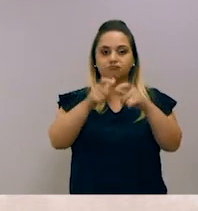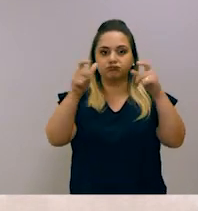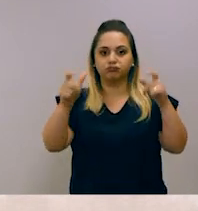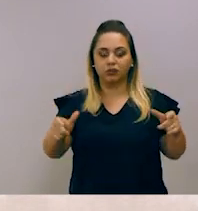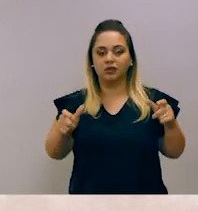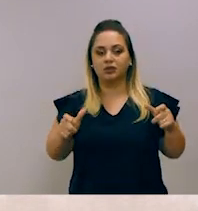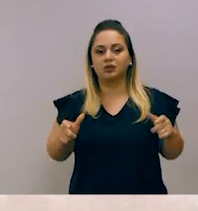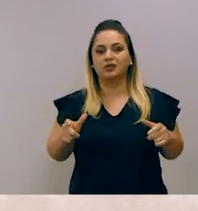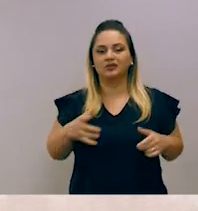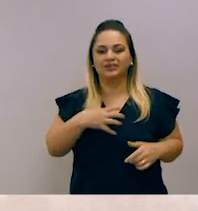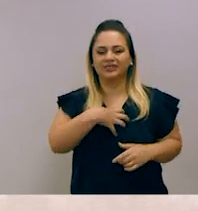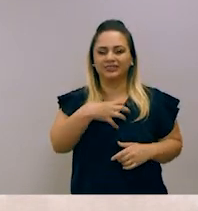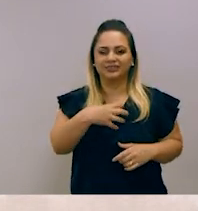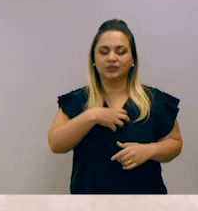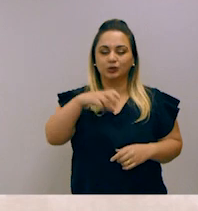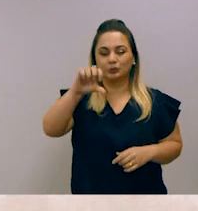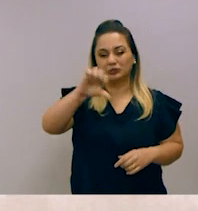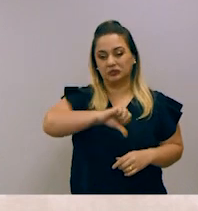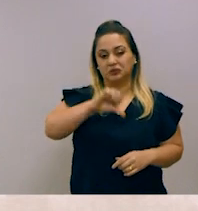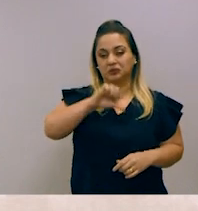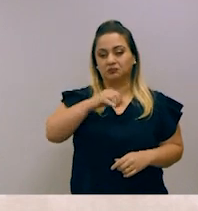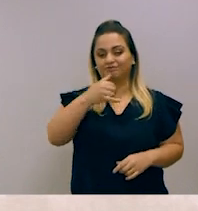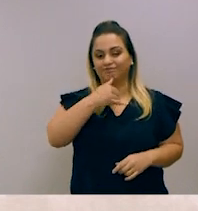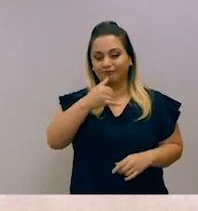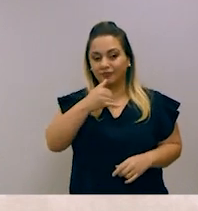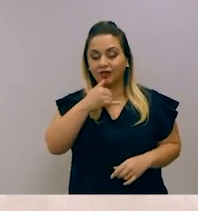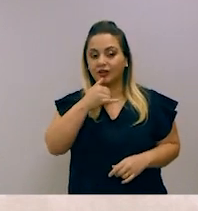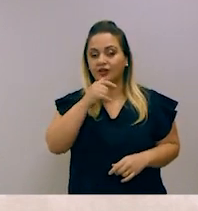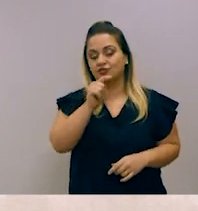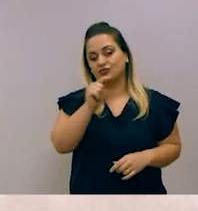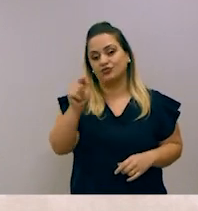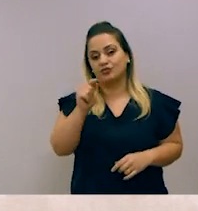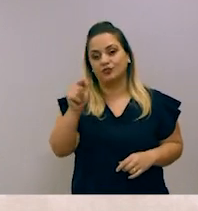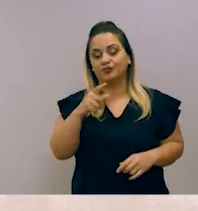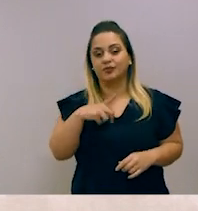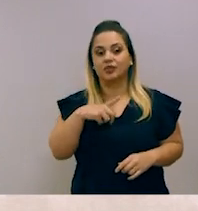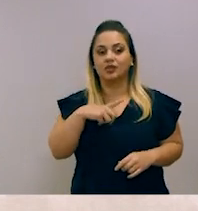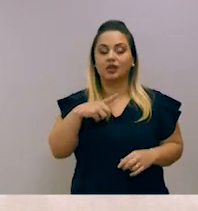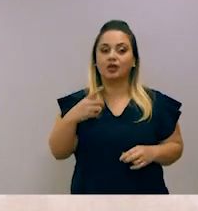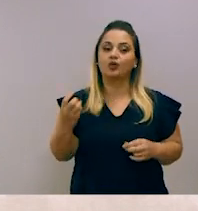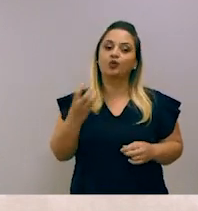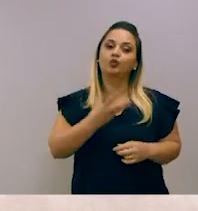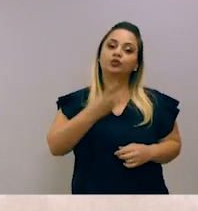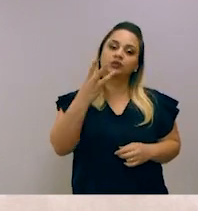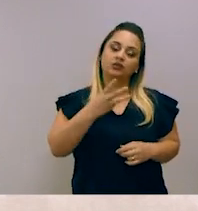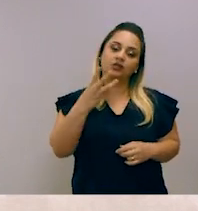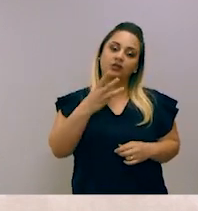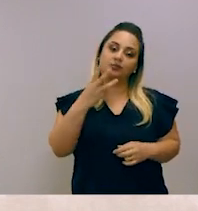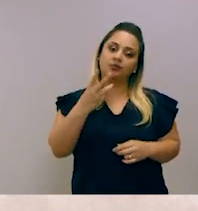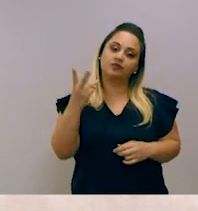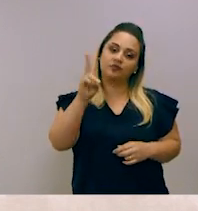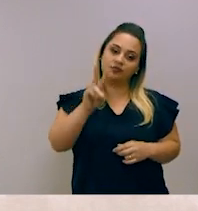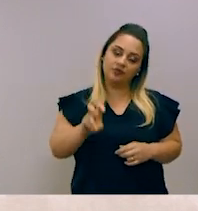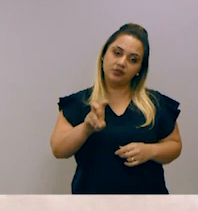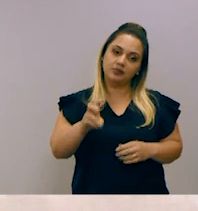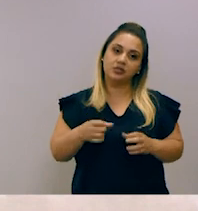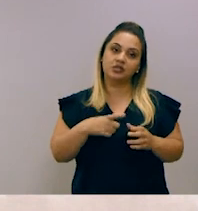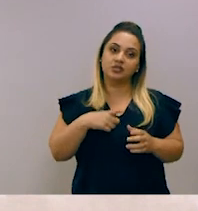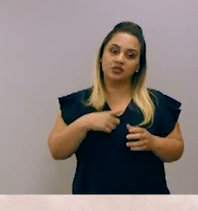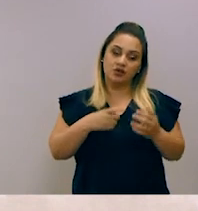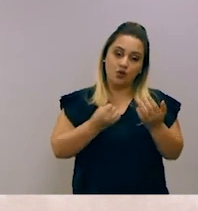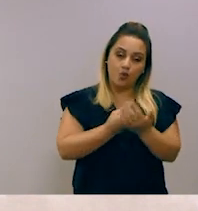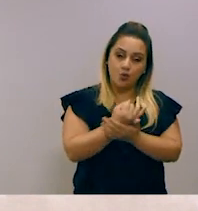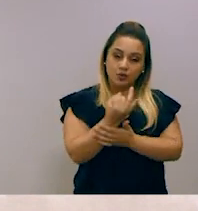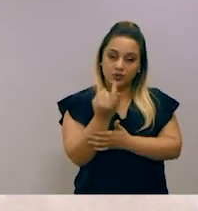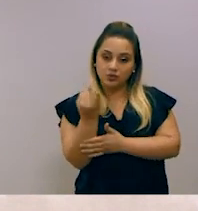And here there is a negative sentiment. And so in October of